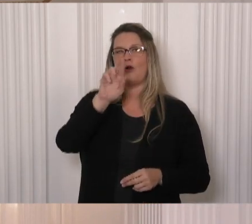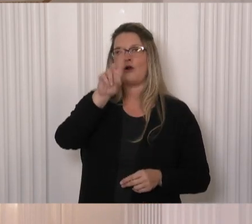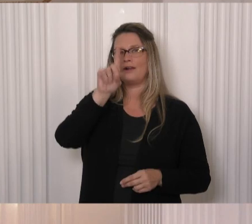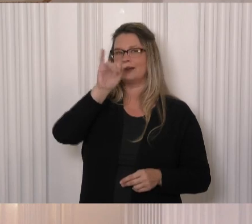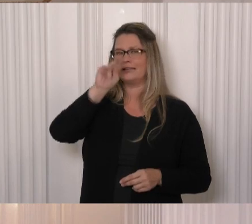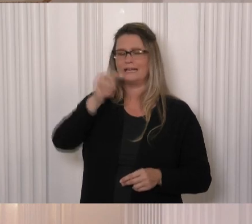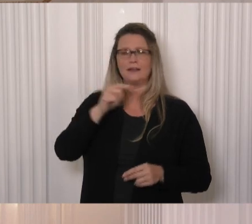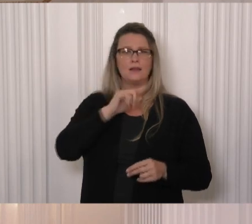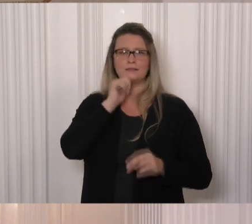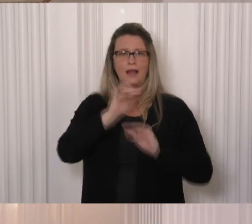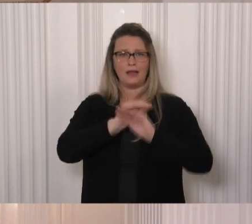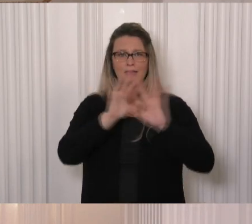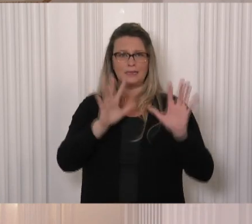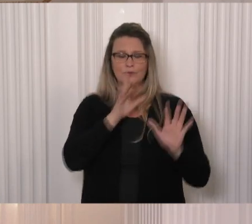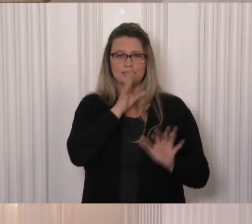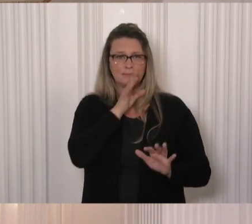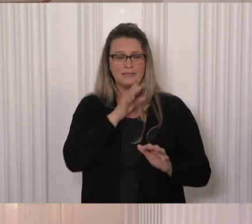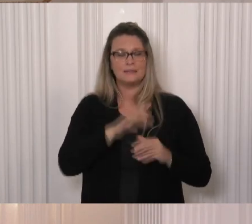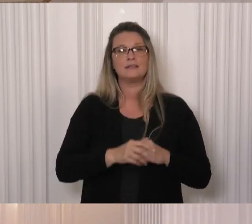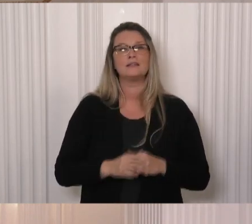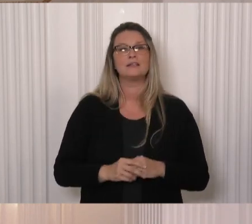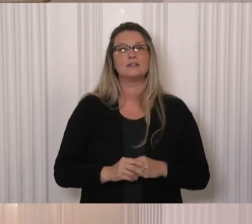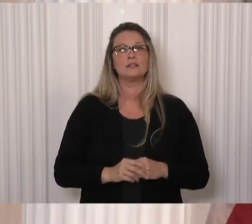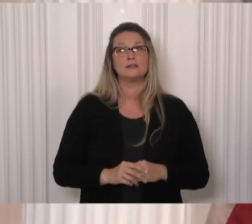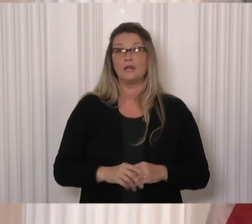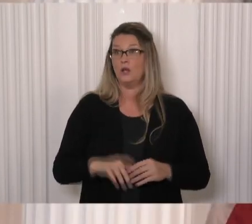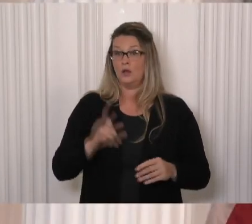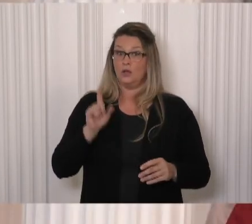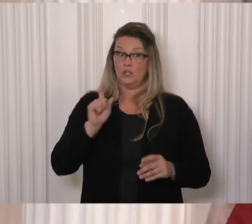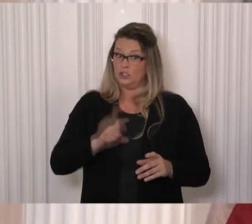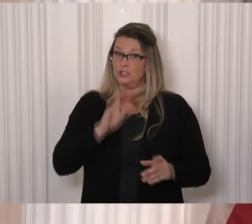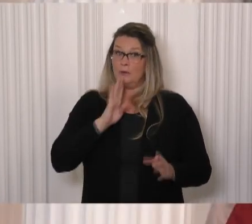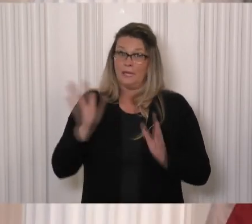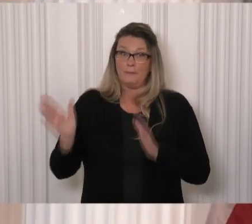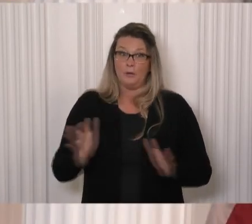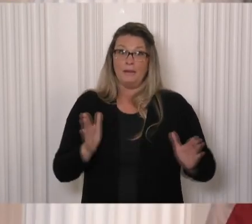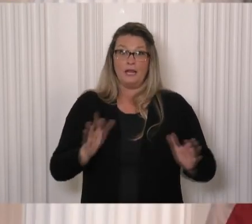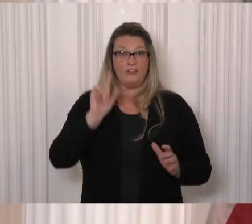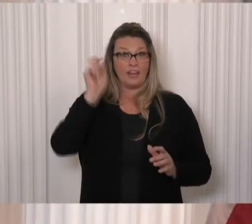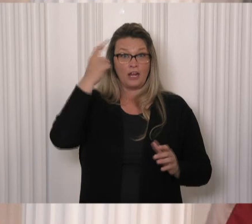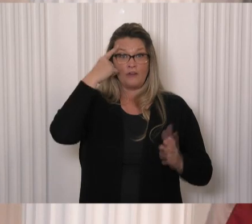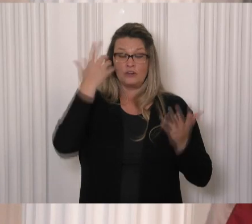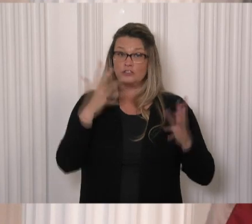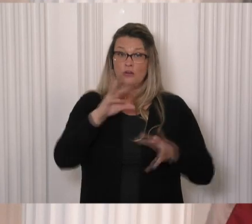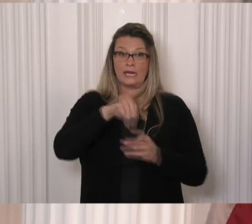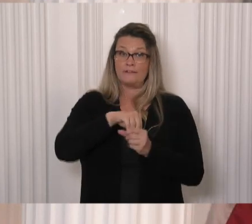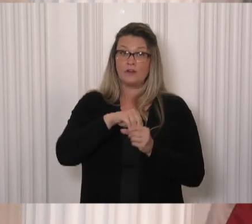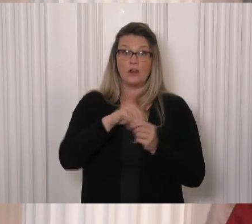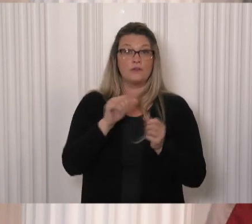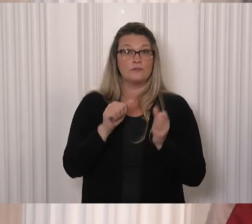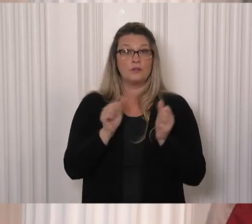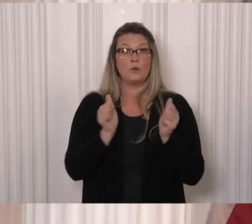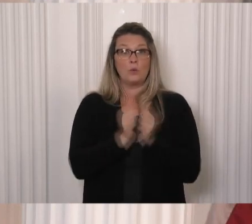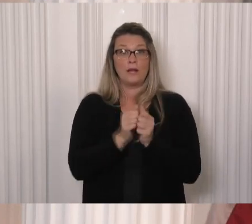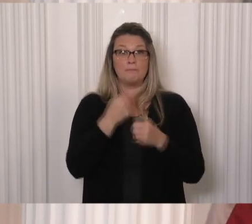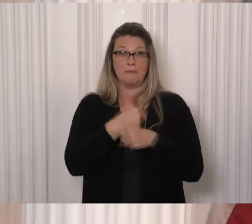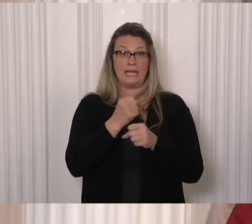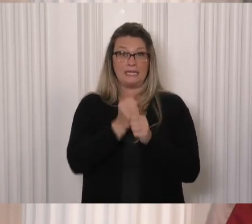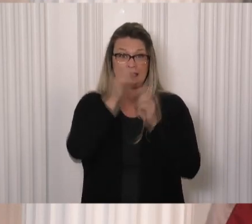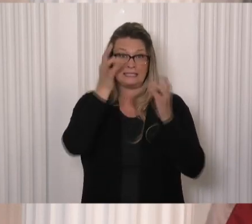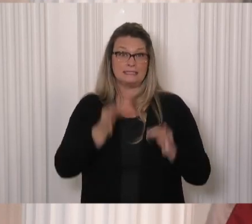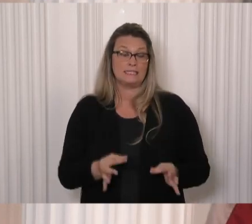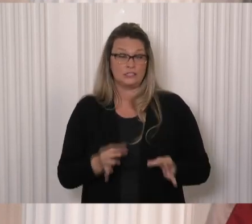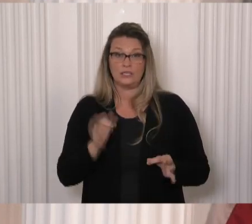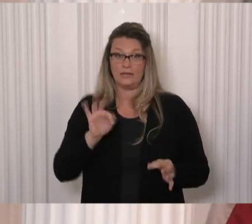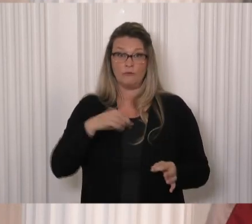if should that happen, we'll be prepared. The Guard will be prepared. Then the governor certainly will be ready to make a decision if one needs to be